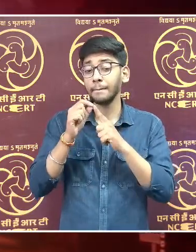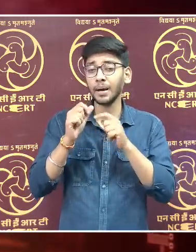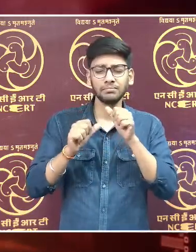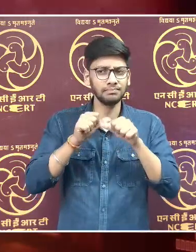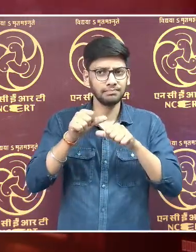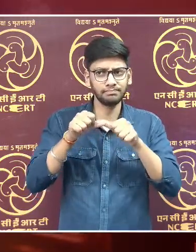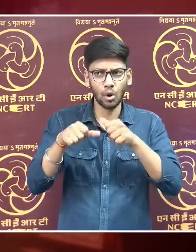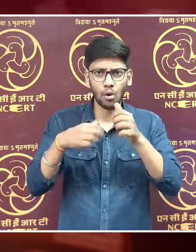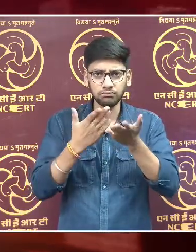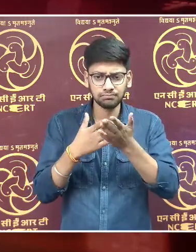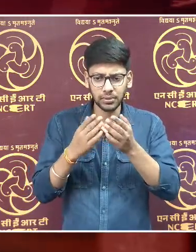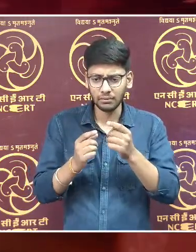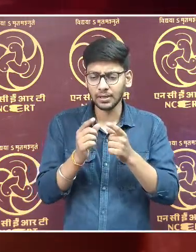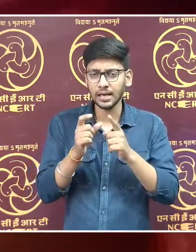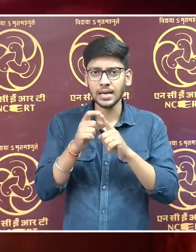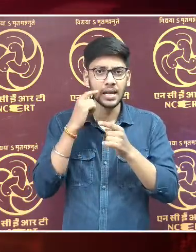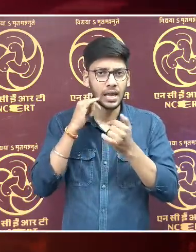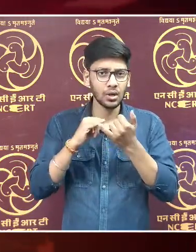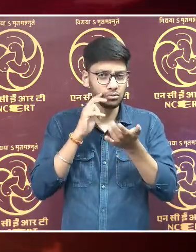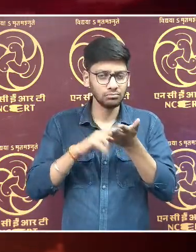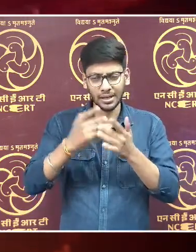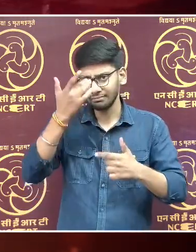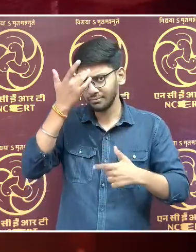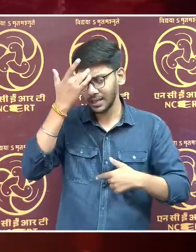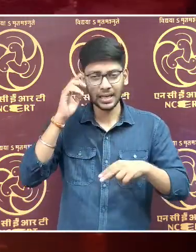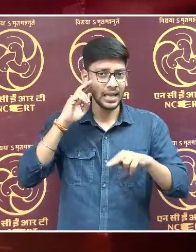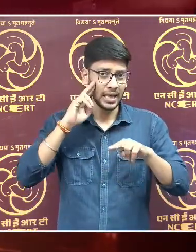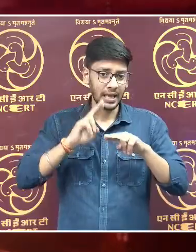thing. But tell me one thing, as a parent or as a